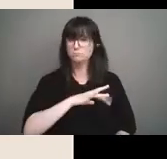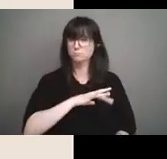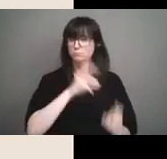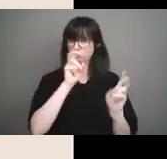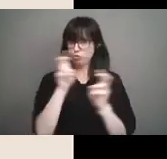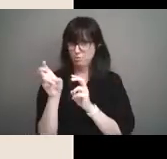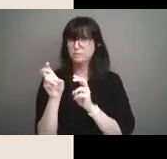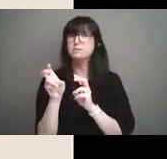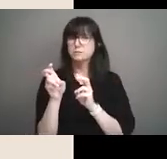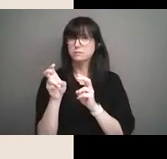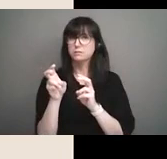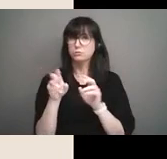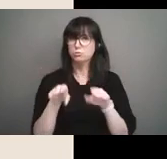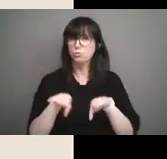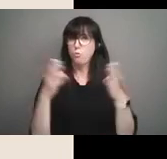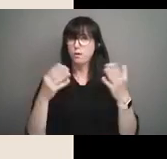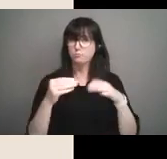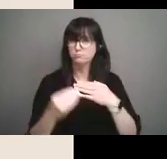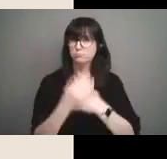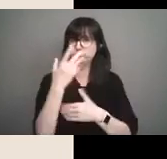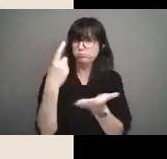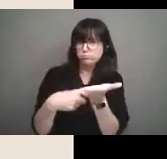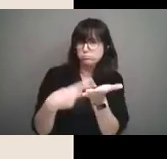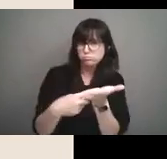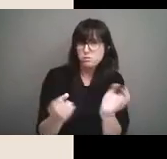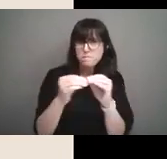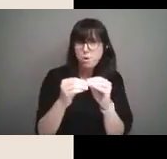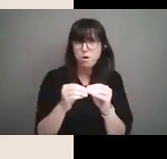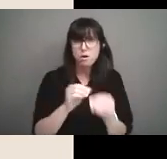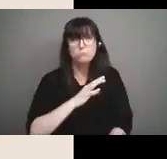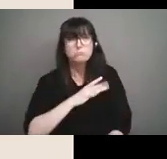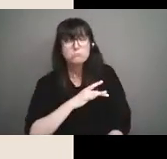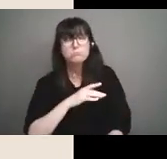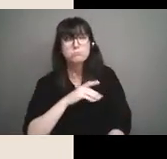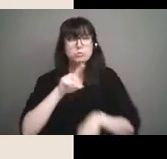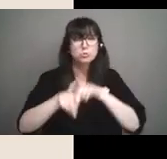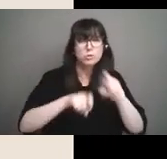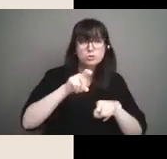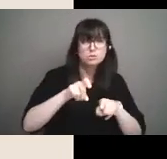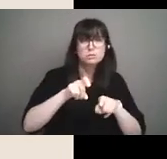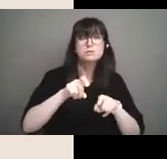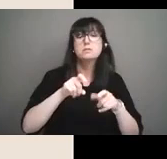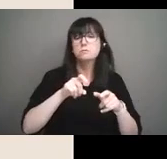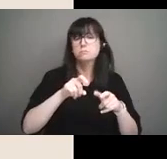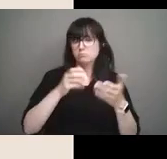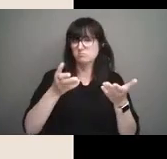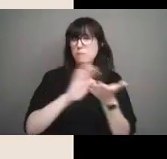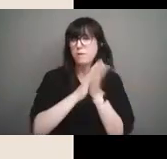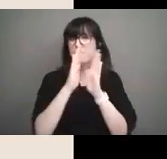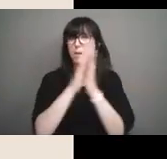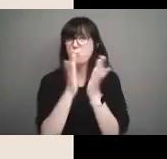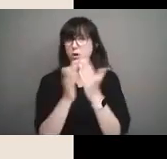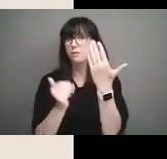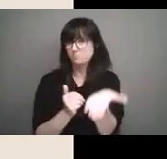to inspire conversation, some great questions that we put into a book. We'll go to the next slide. That we